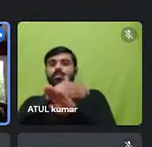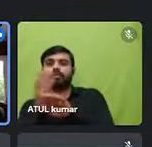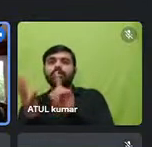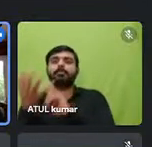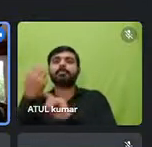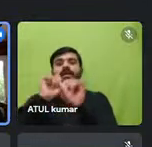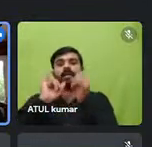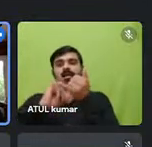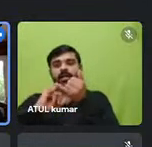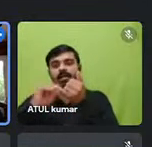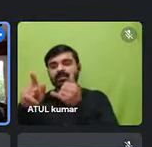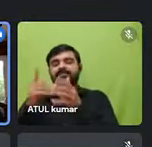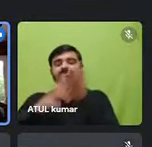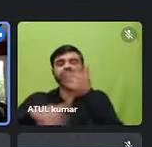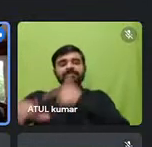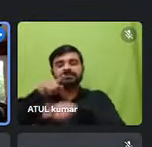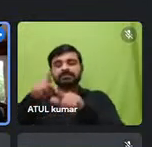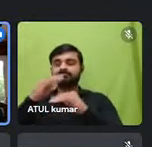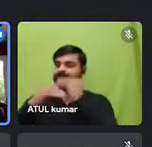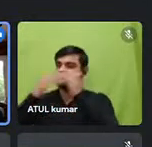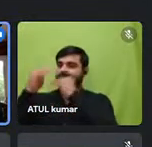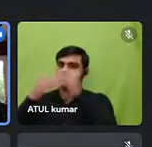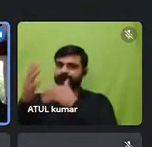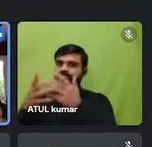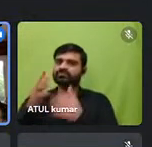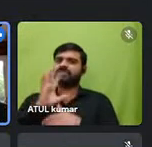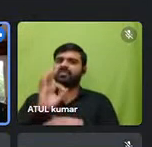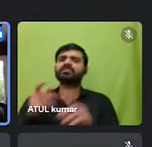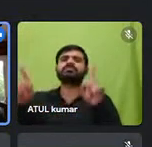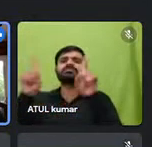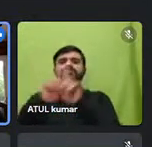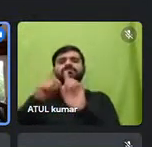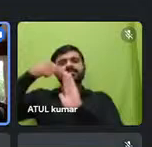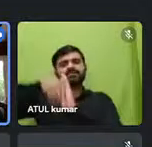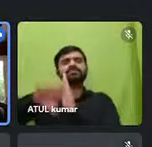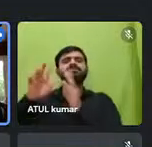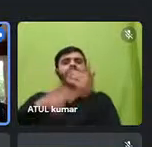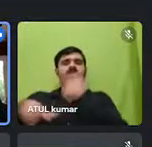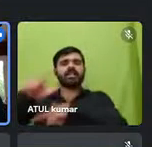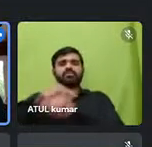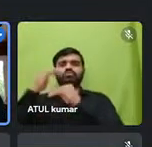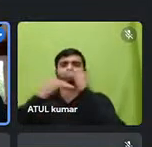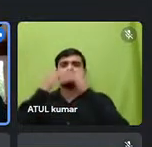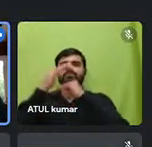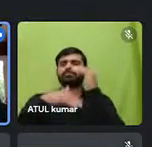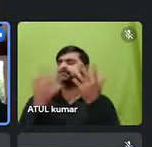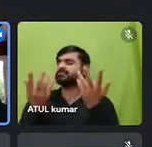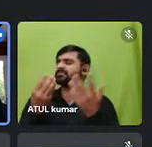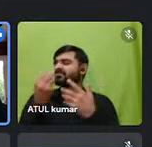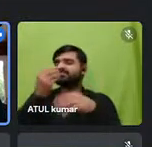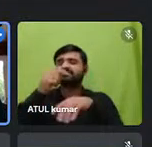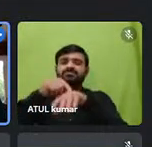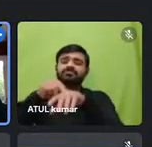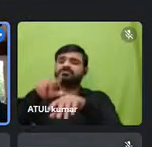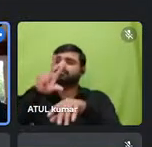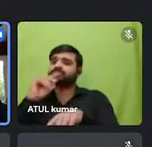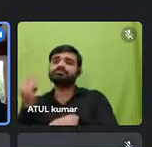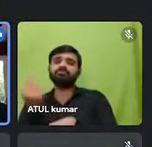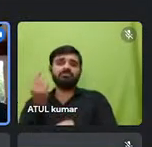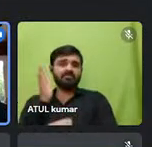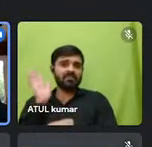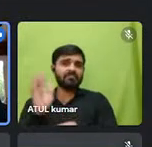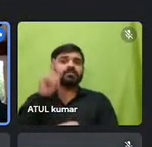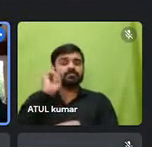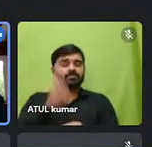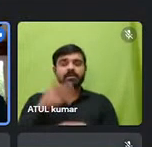assessment of sign language development, or indeed of language development. Very often it's speech that's assessed. So you